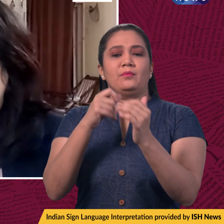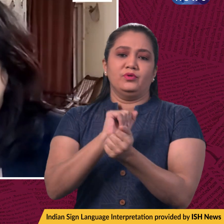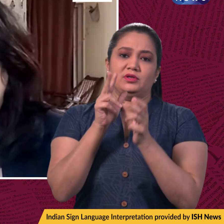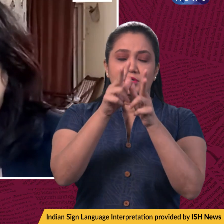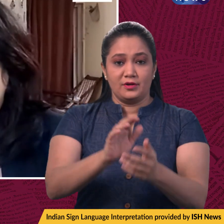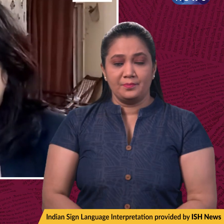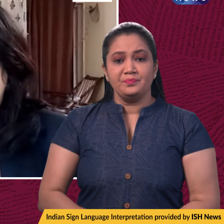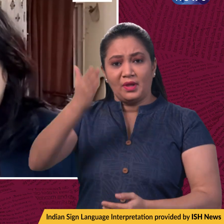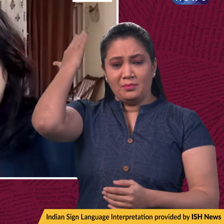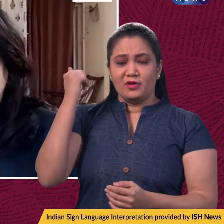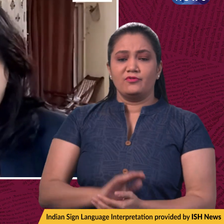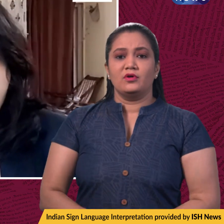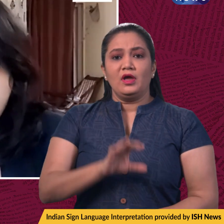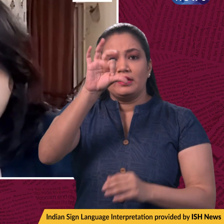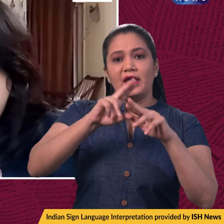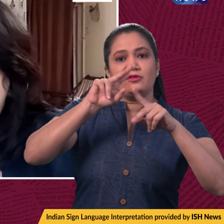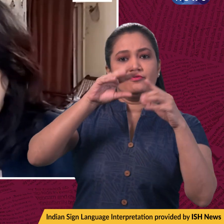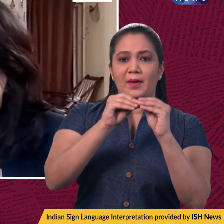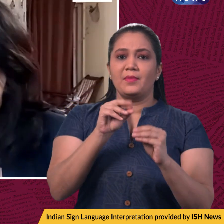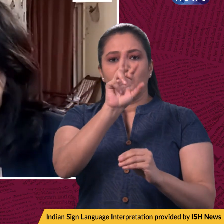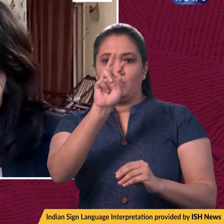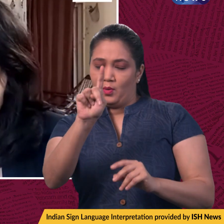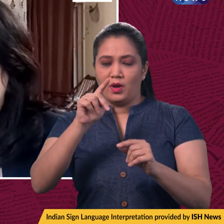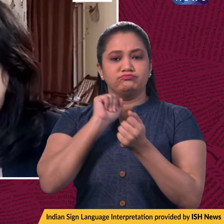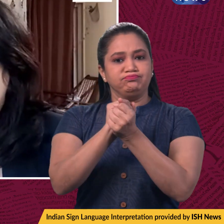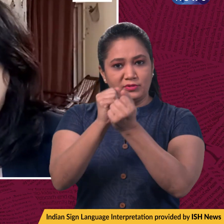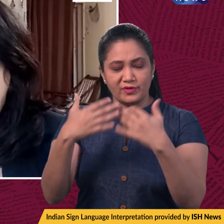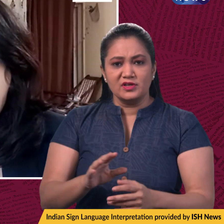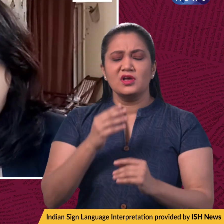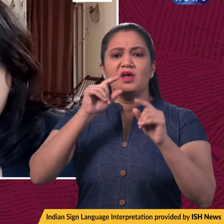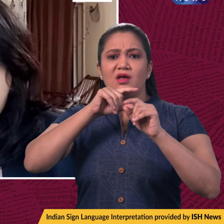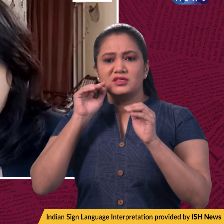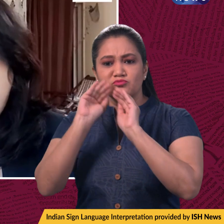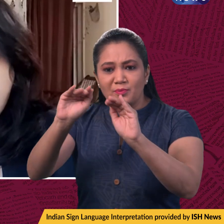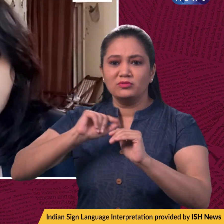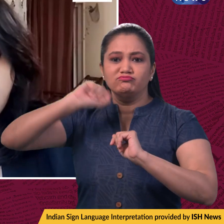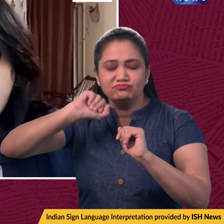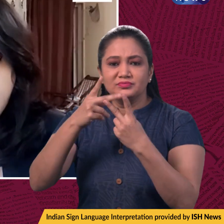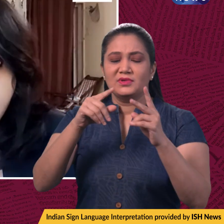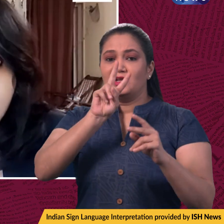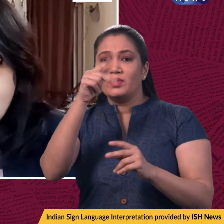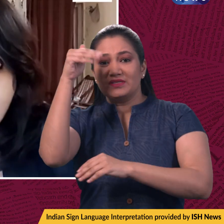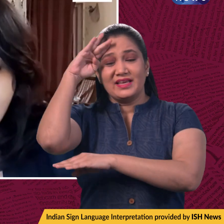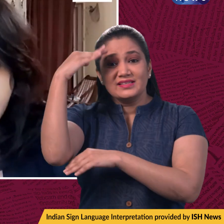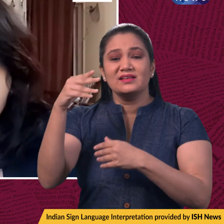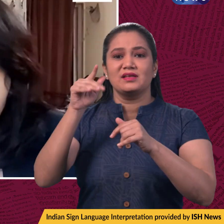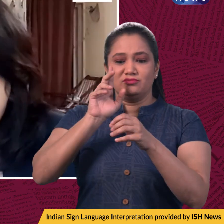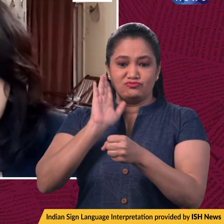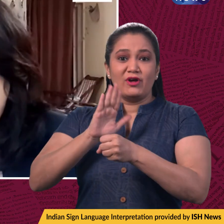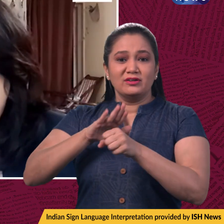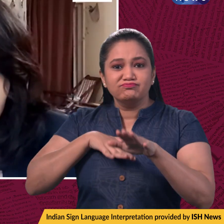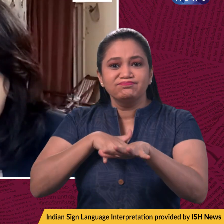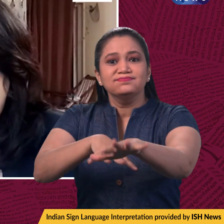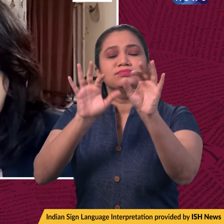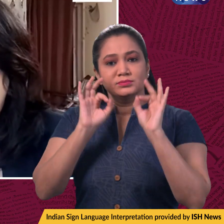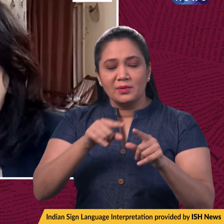police. Now, Sidhu was arrested on the 9th of February last year on charges of inciting protesters during the Republic Day